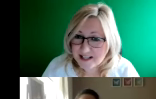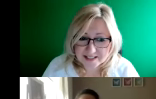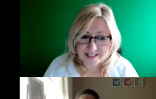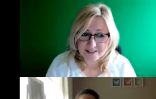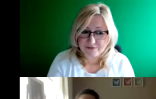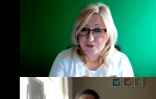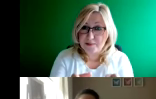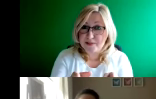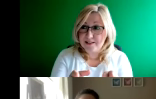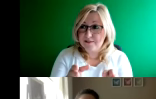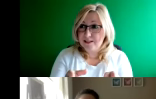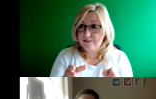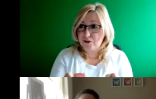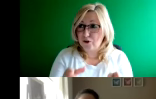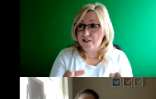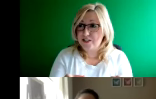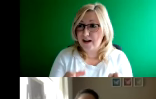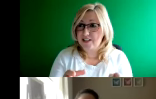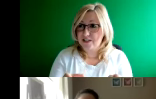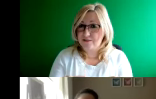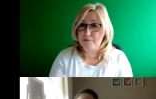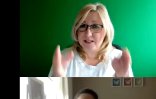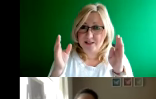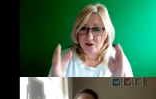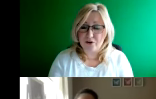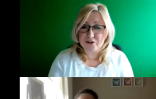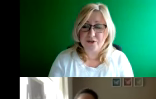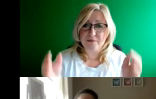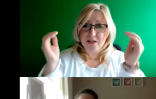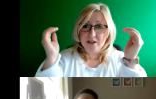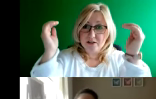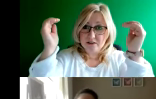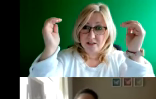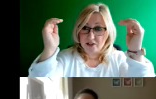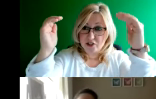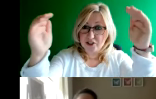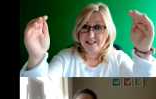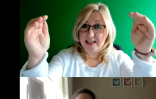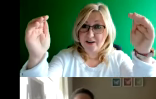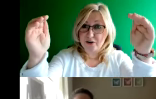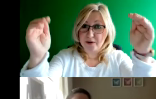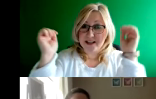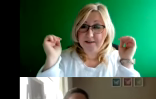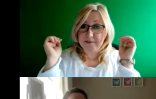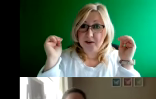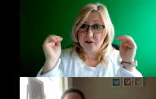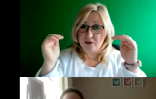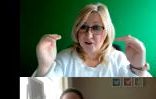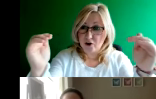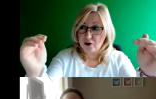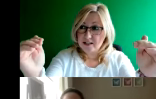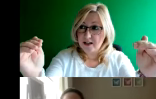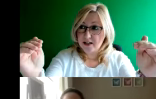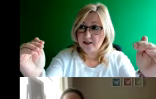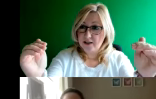That is not in the script for court interaction, right? Because in a courtroom, the judge is king or queen. You've got